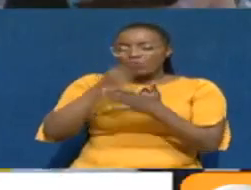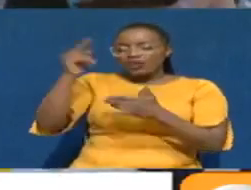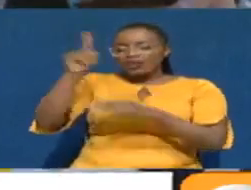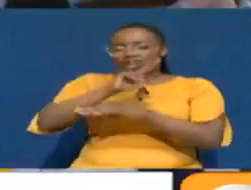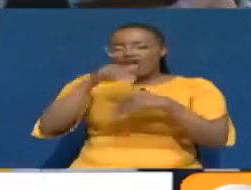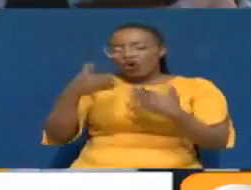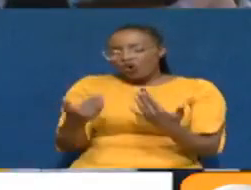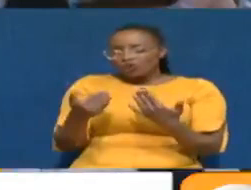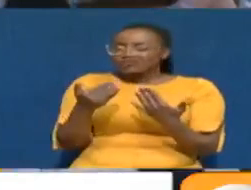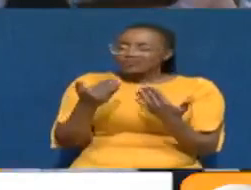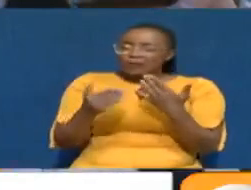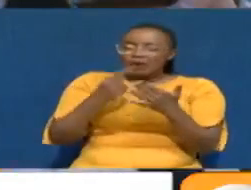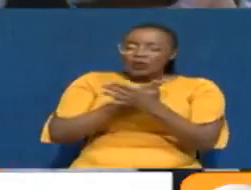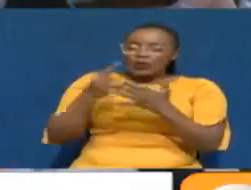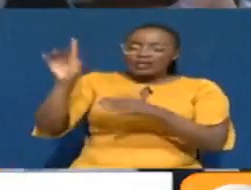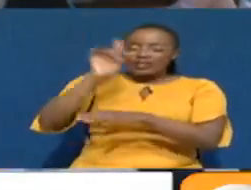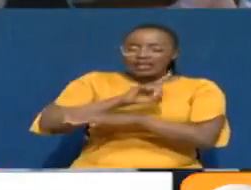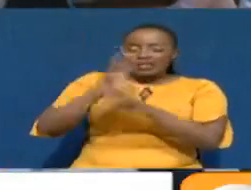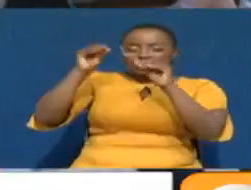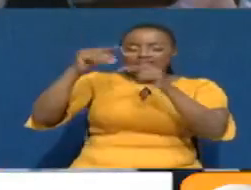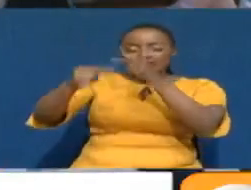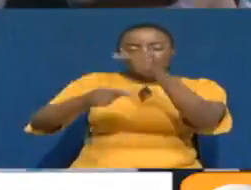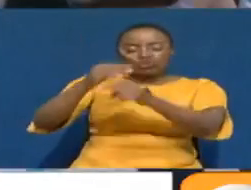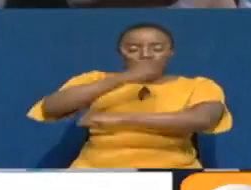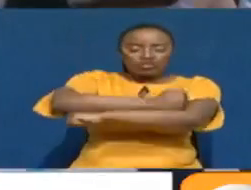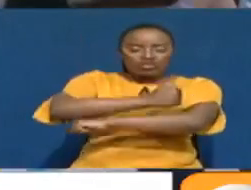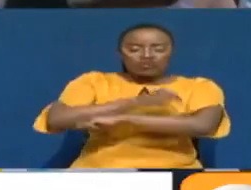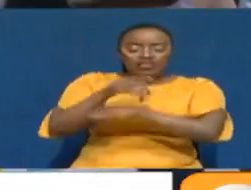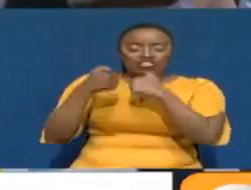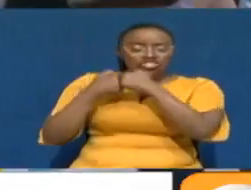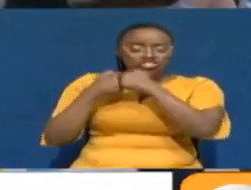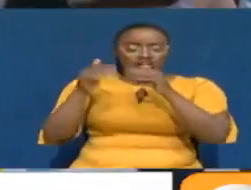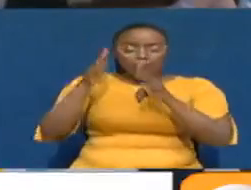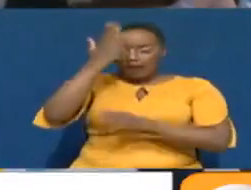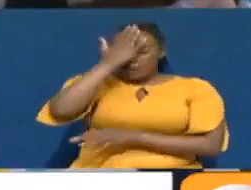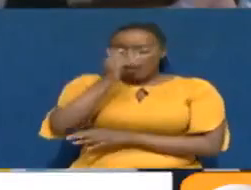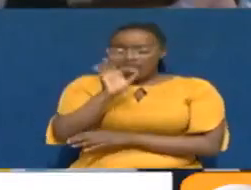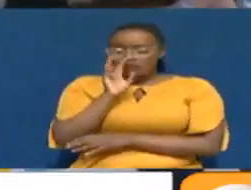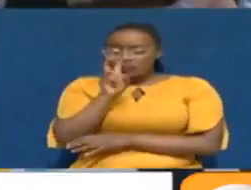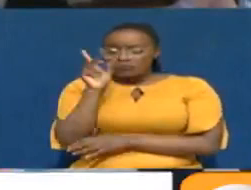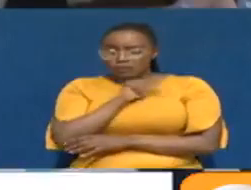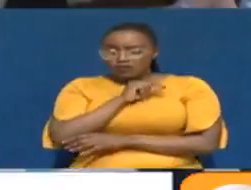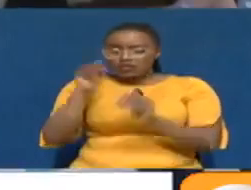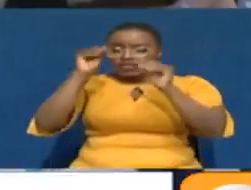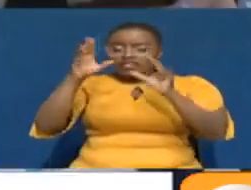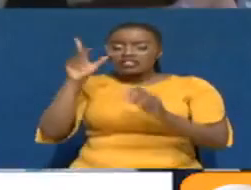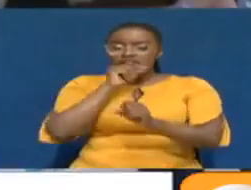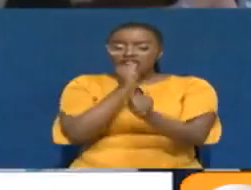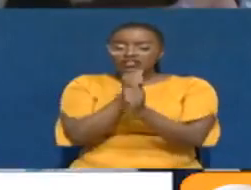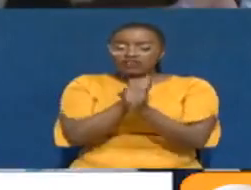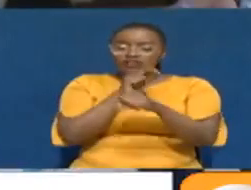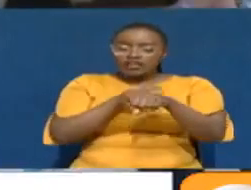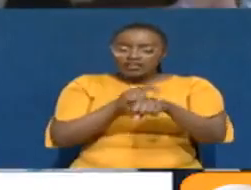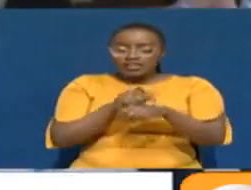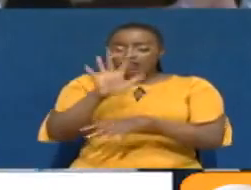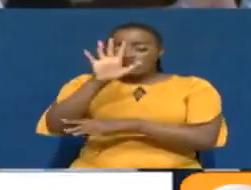ama siku ya wiki, na siku ya wiki walimu wako shuleni. So hiyo ndio changamoto kubwa, sababu ukiangalia sana sana walimu wanamaliza kazi yao saa